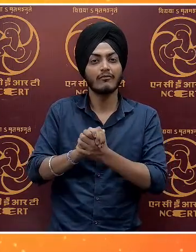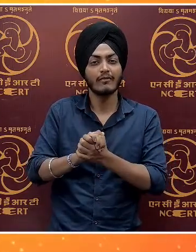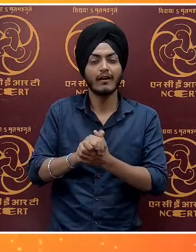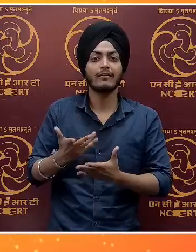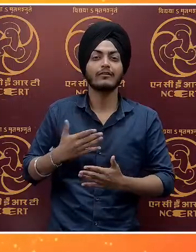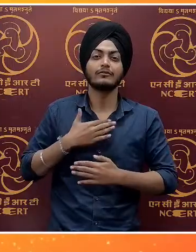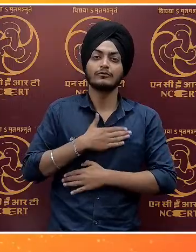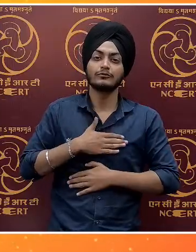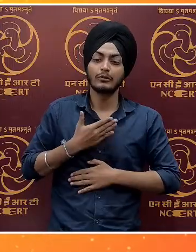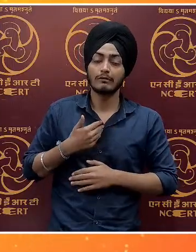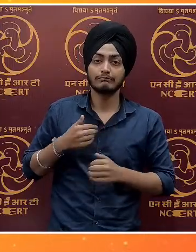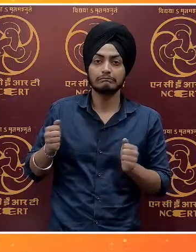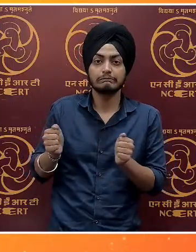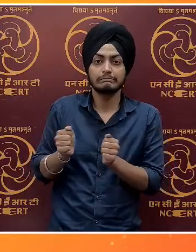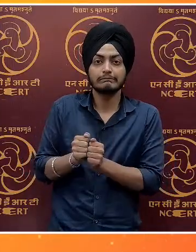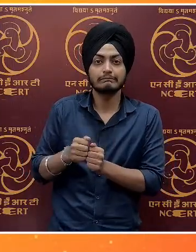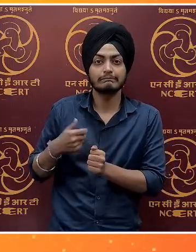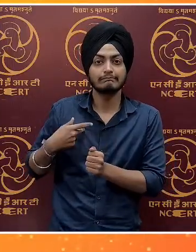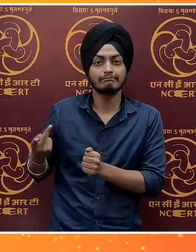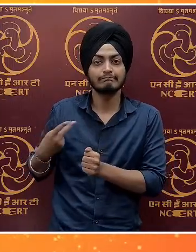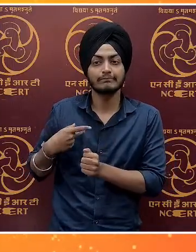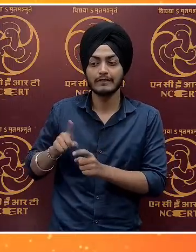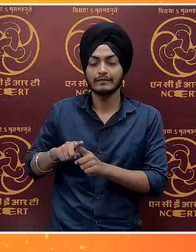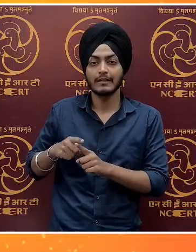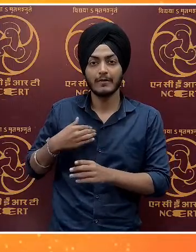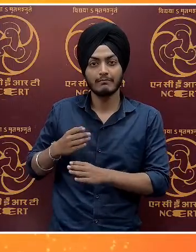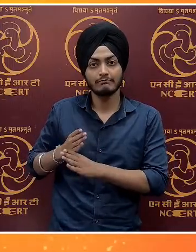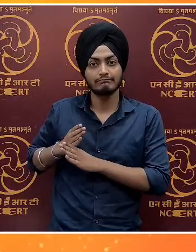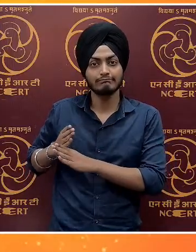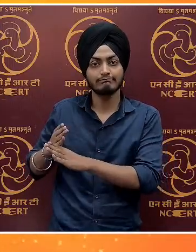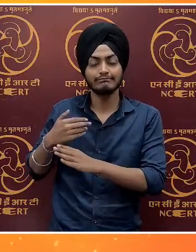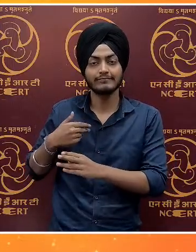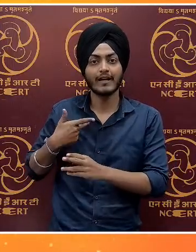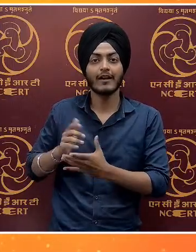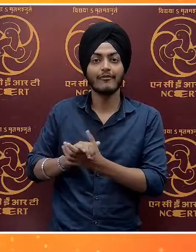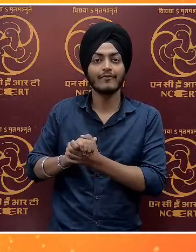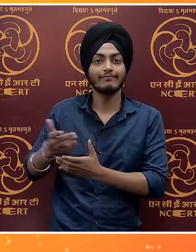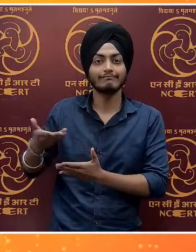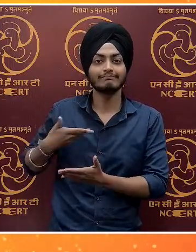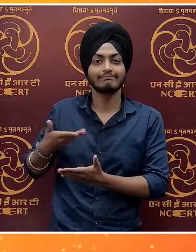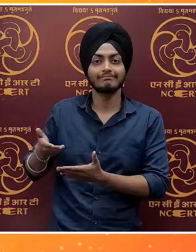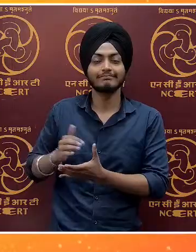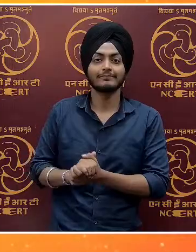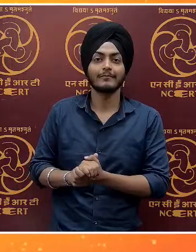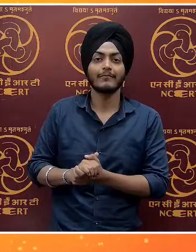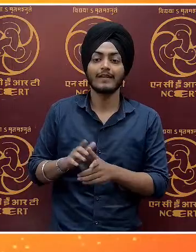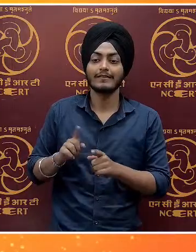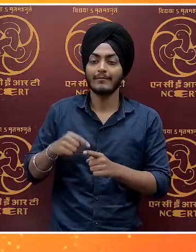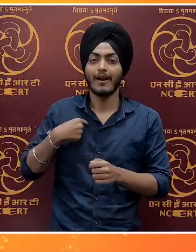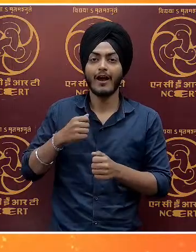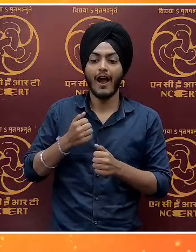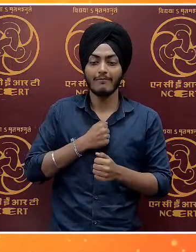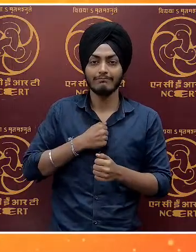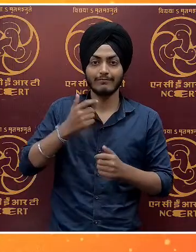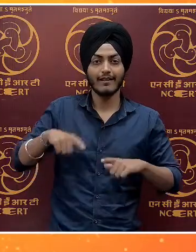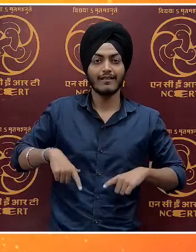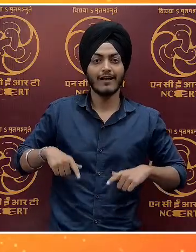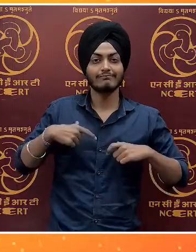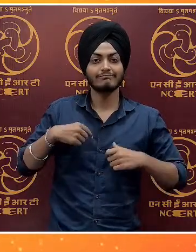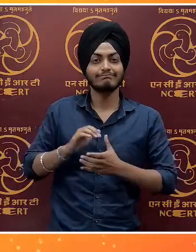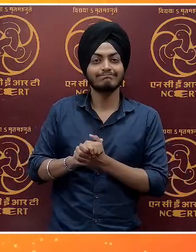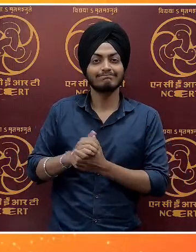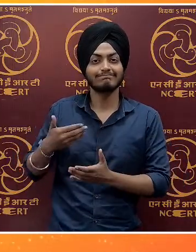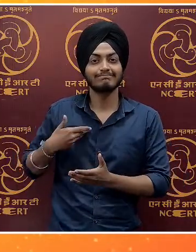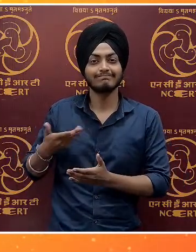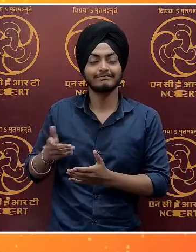joy and togetherness we share with our friends. That's we right. all need friends in our life. Yeah. So, do you